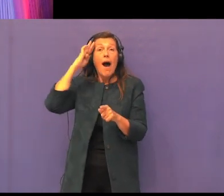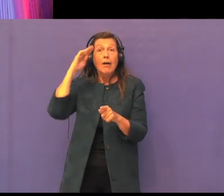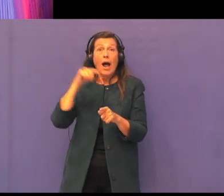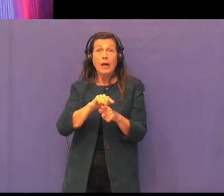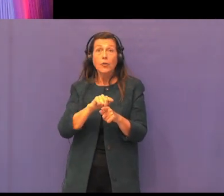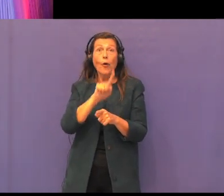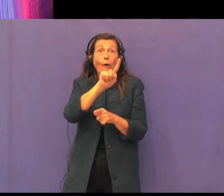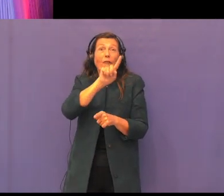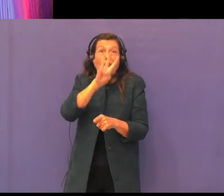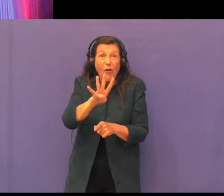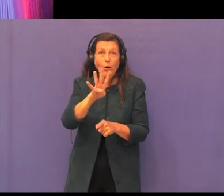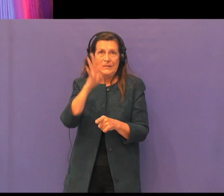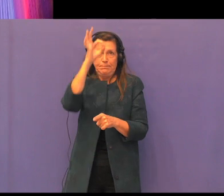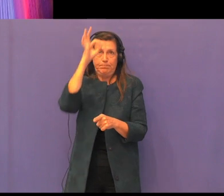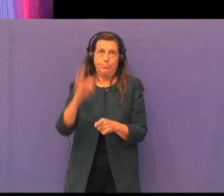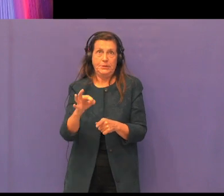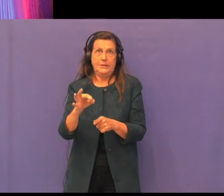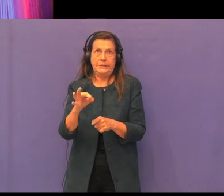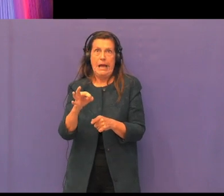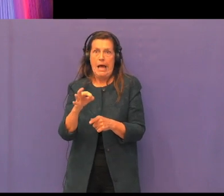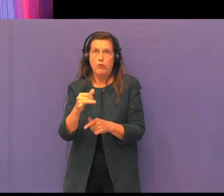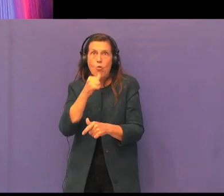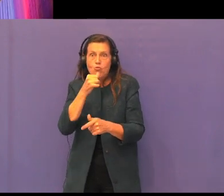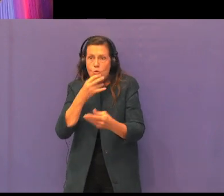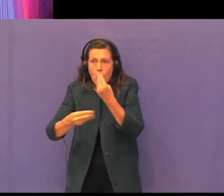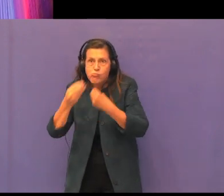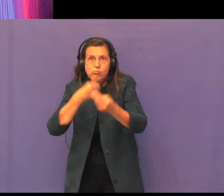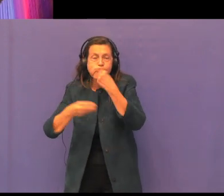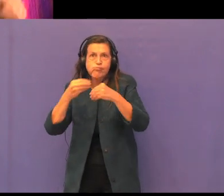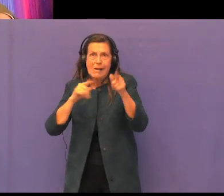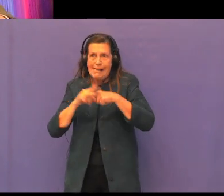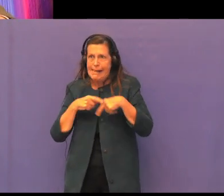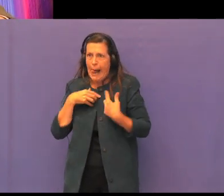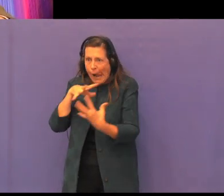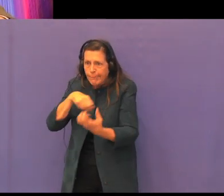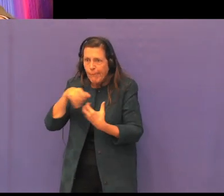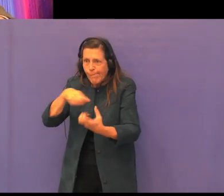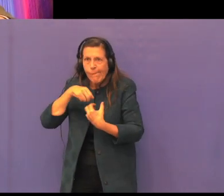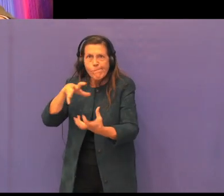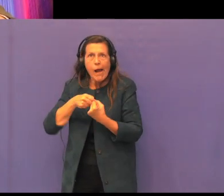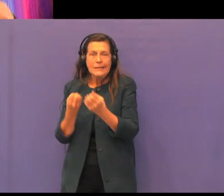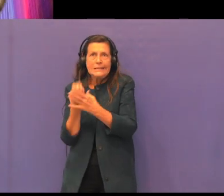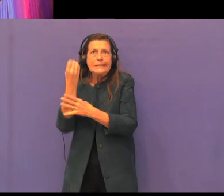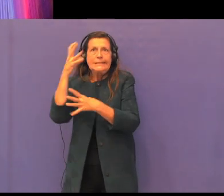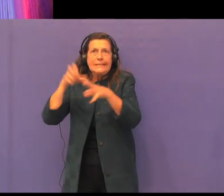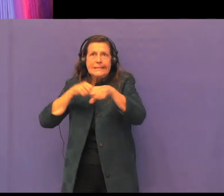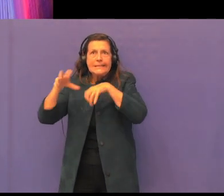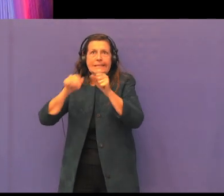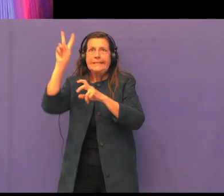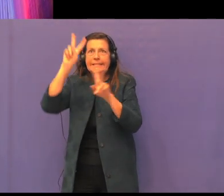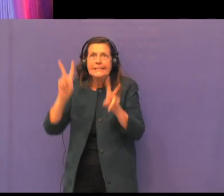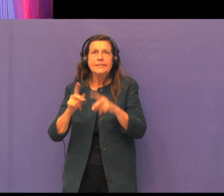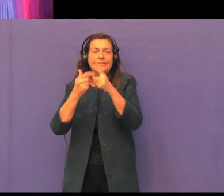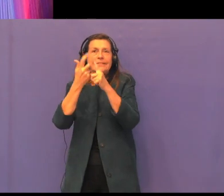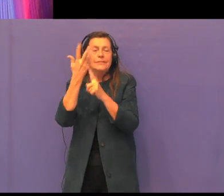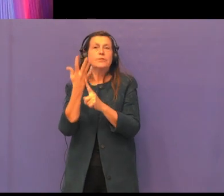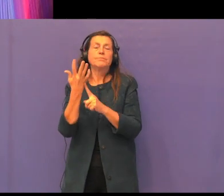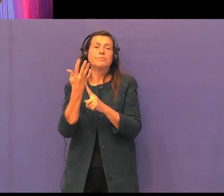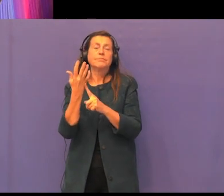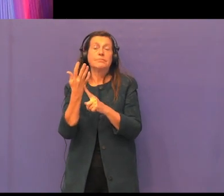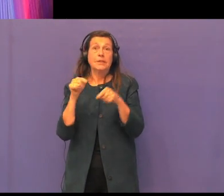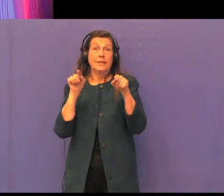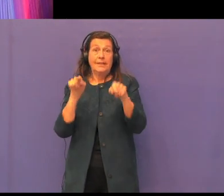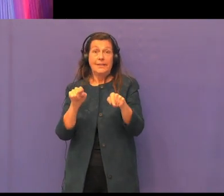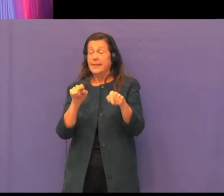hungry centres. And one of the difficulties, this goes back to Jeevan's paradox, is that the more energy efficient you make them,